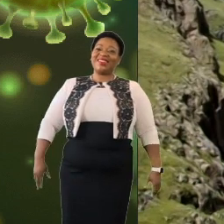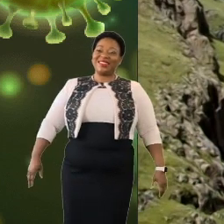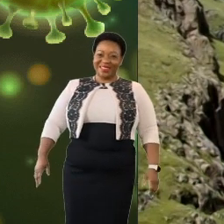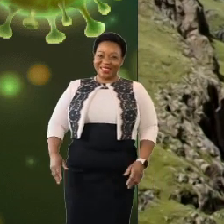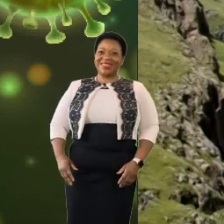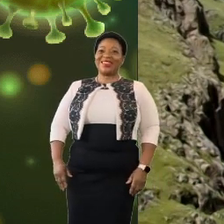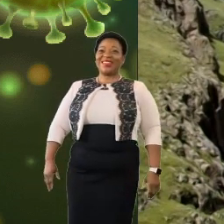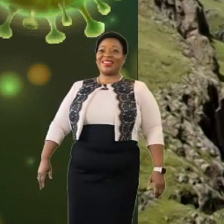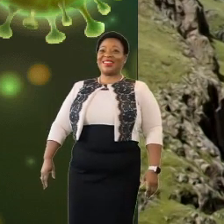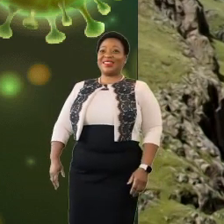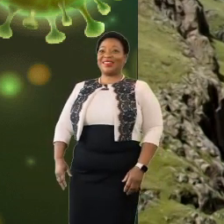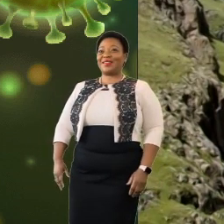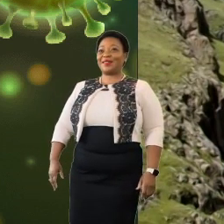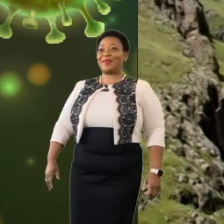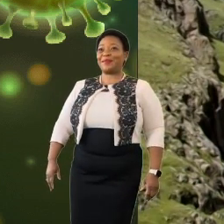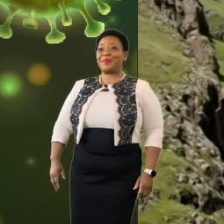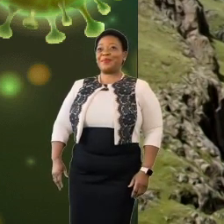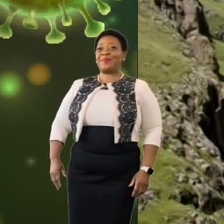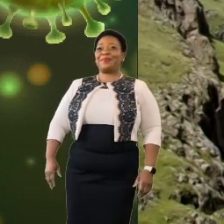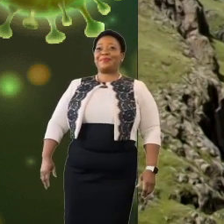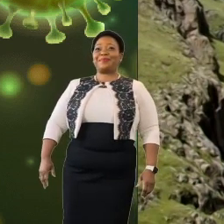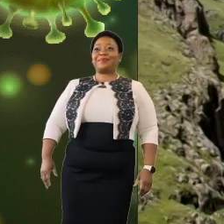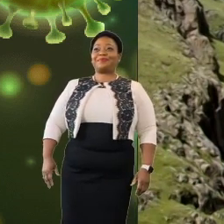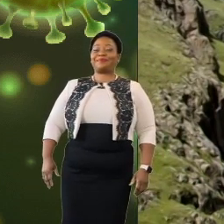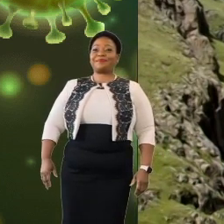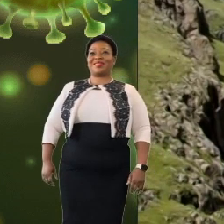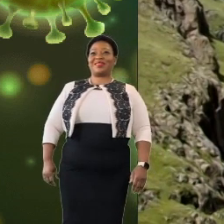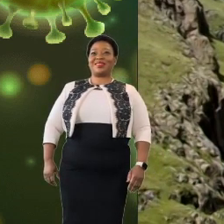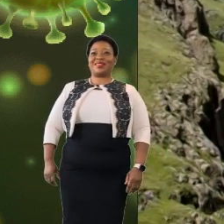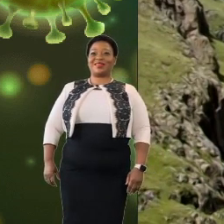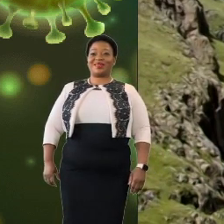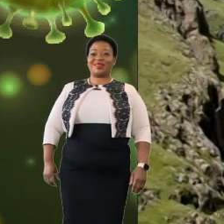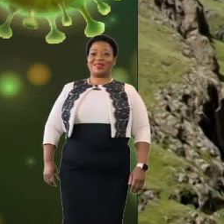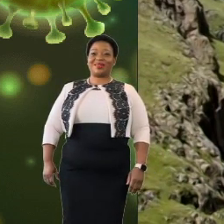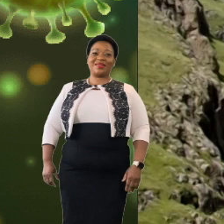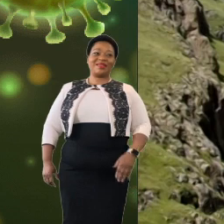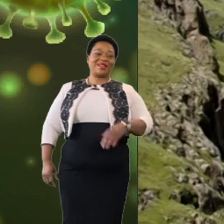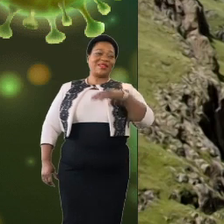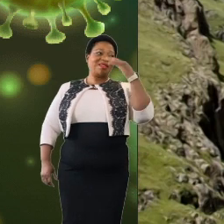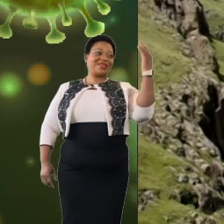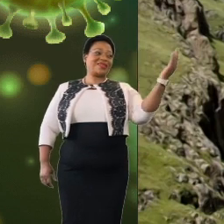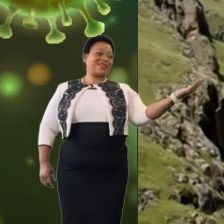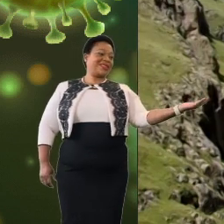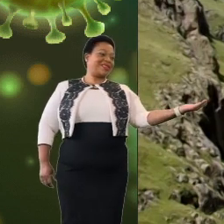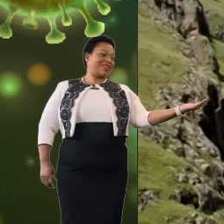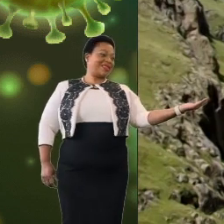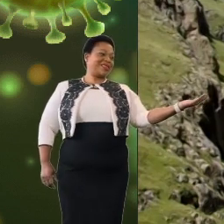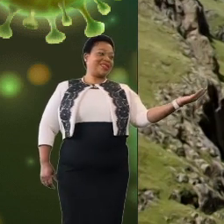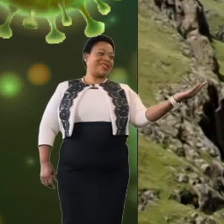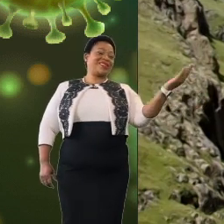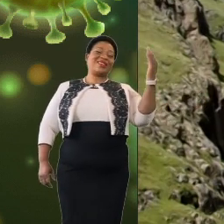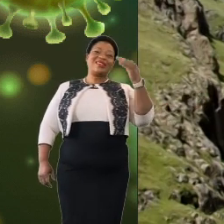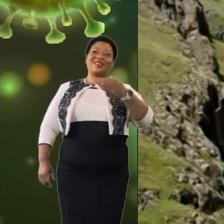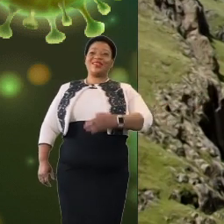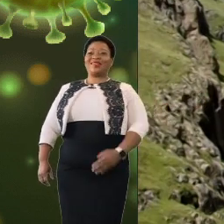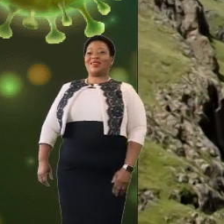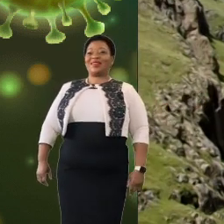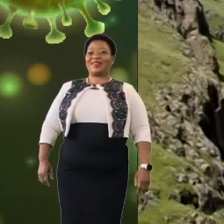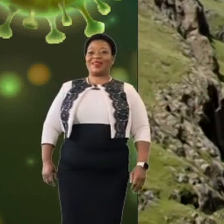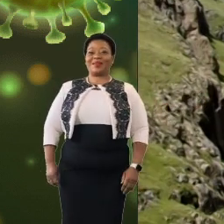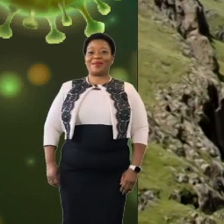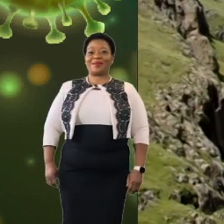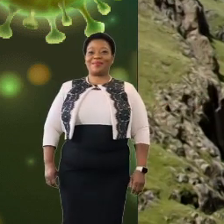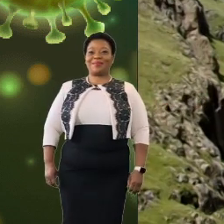for us issues like, number one, the informal sector. I think our document at the moment is too light on the informal sector.